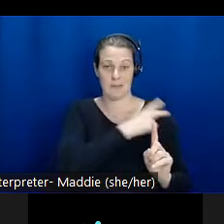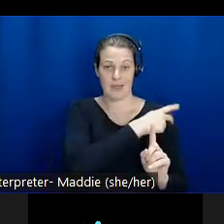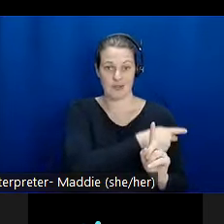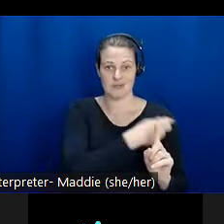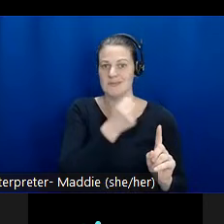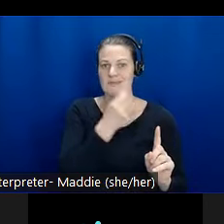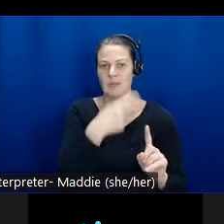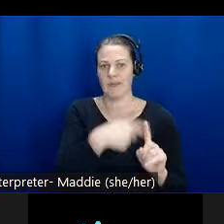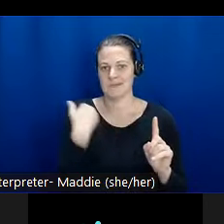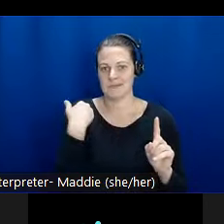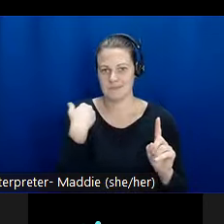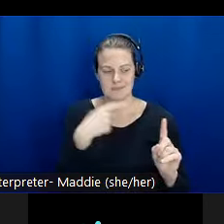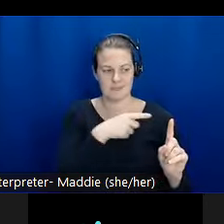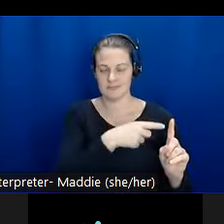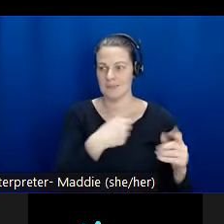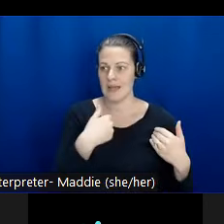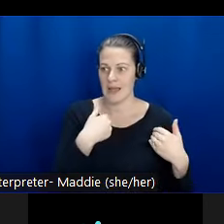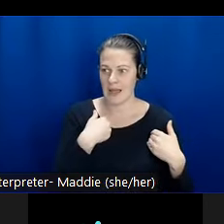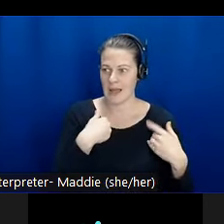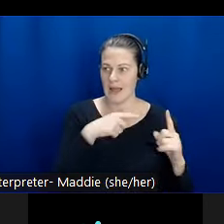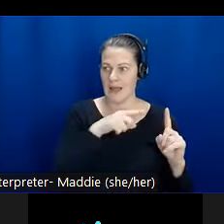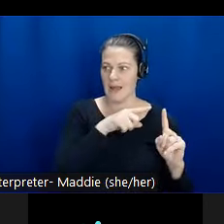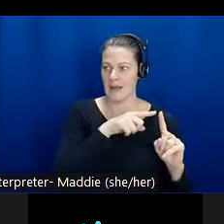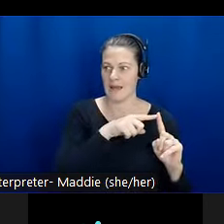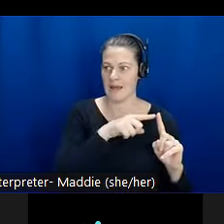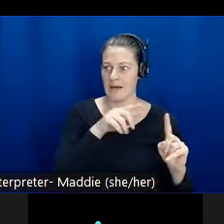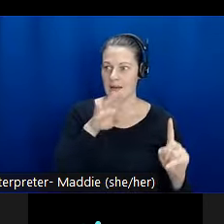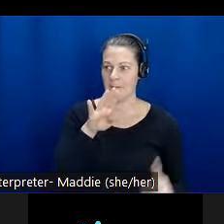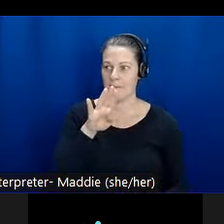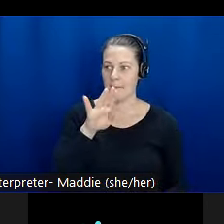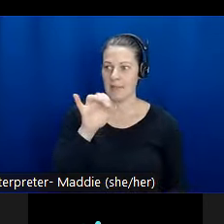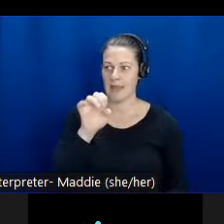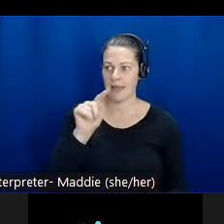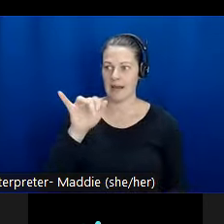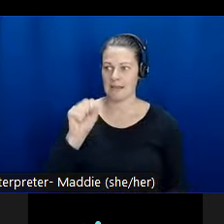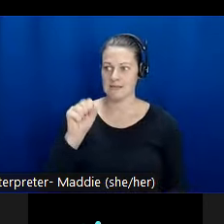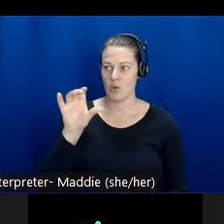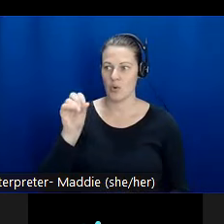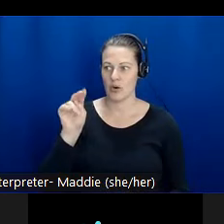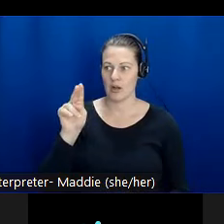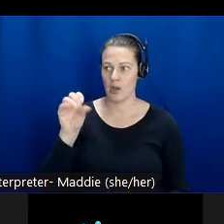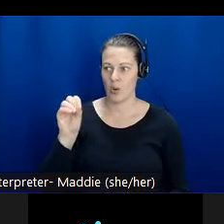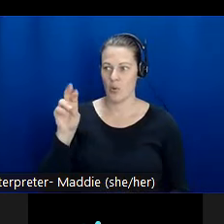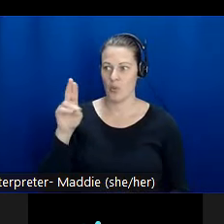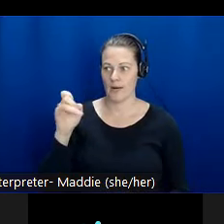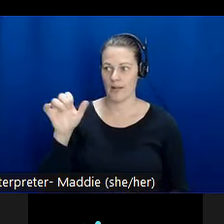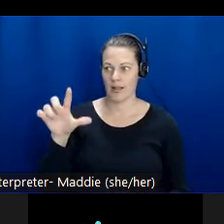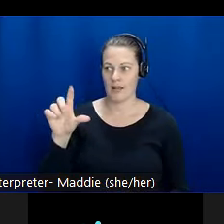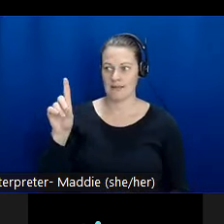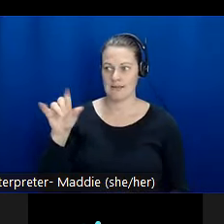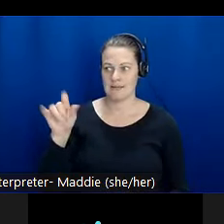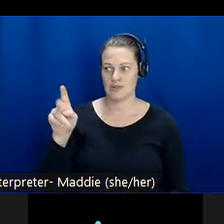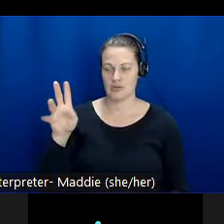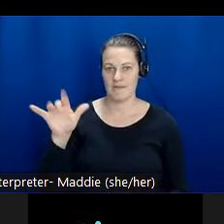back who has something called Beatty's corneoretinal dystrophy, where you get these tiny flecks within the cornea and the